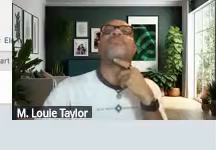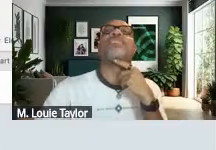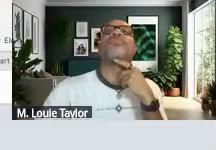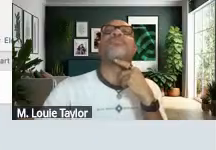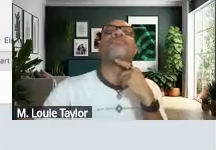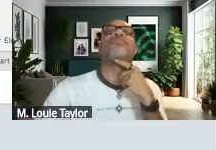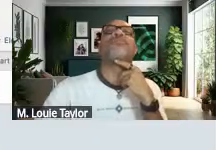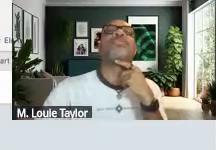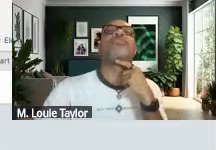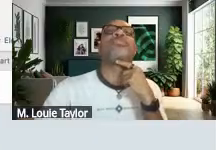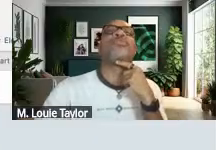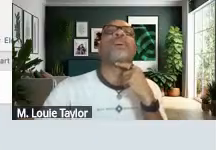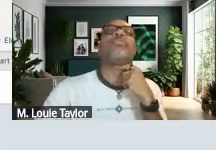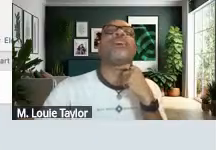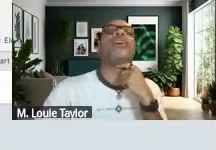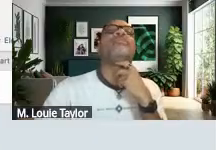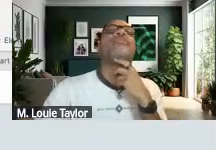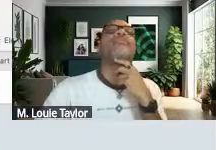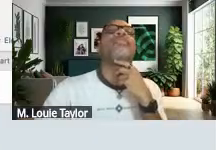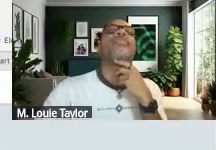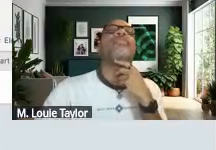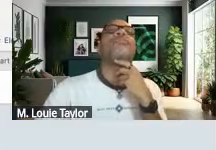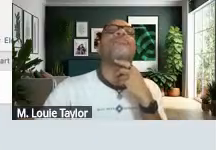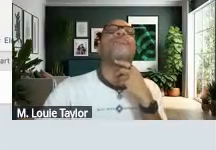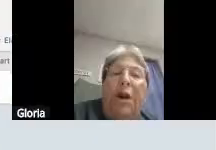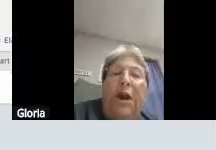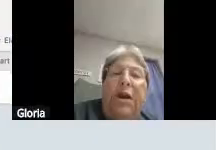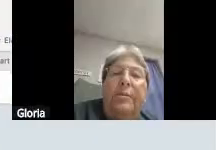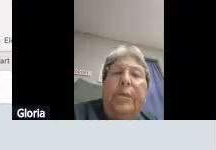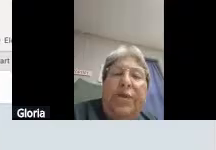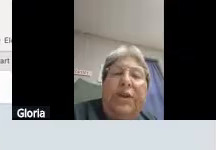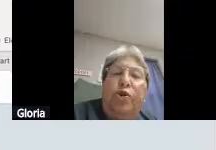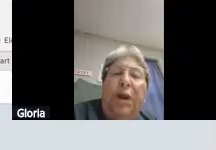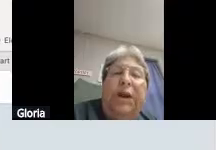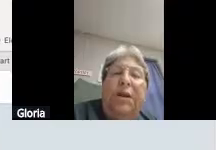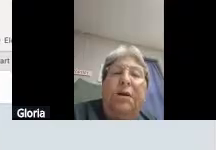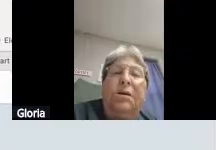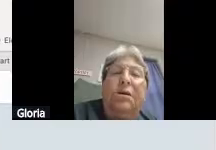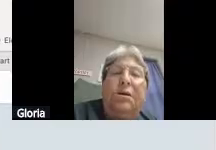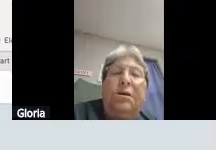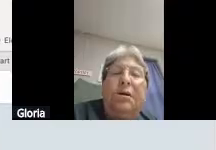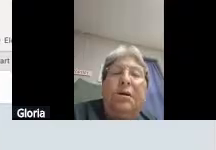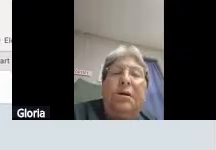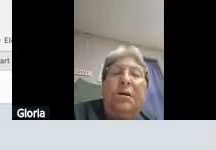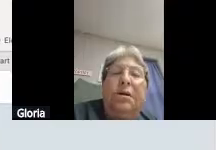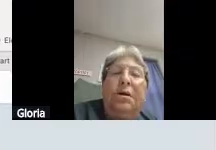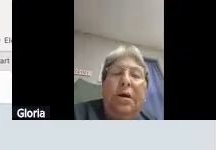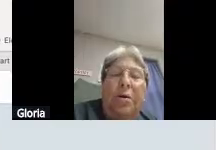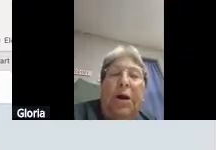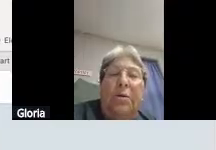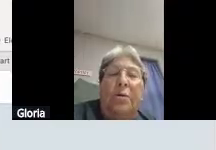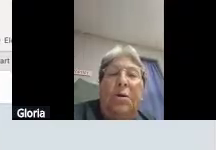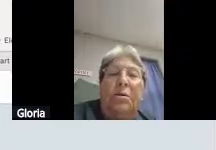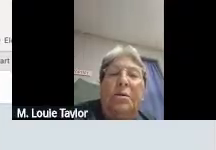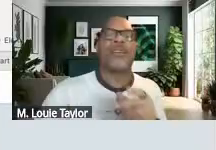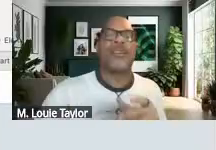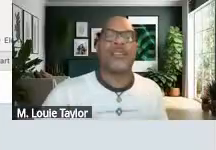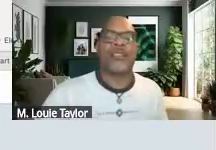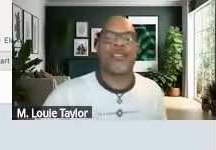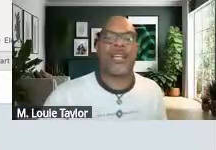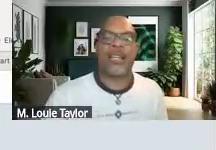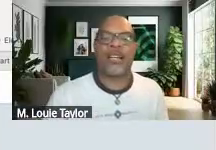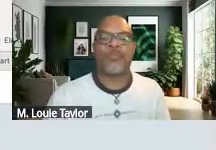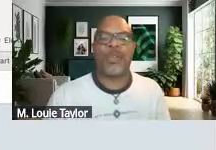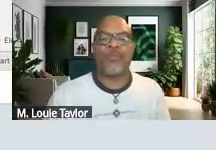James if we should do that or not. But Um that's your link? But that's your link? that's my link to Okay, si- cool.